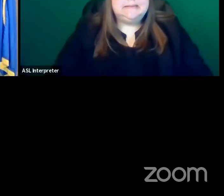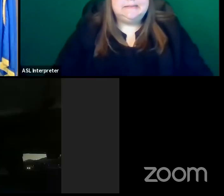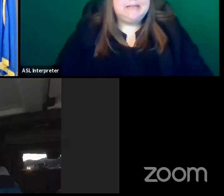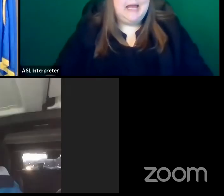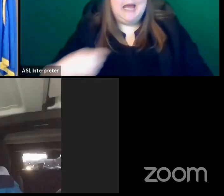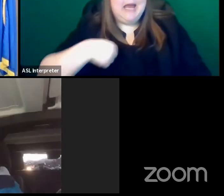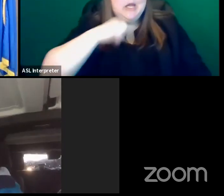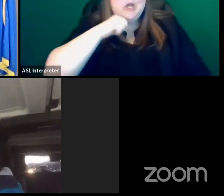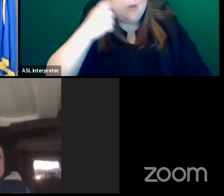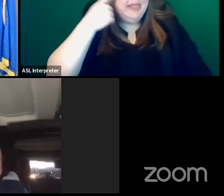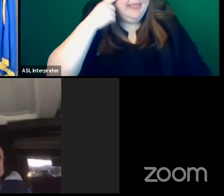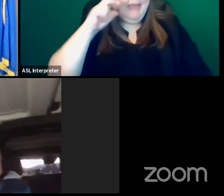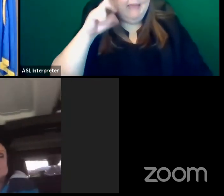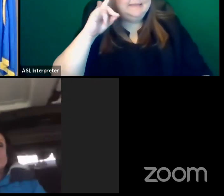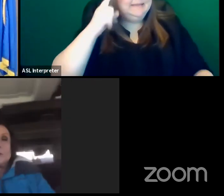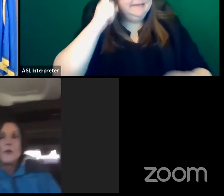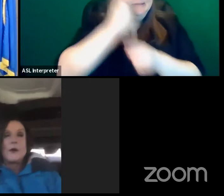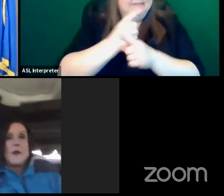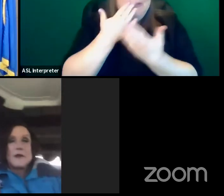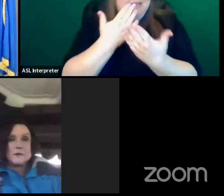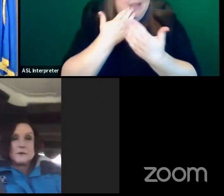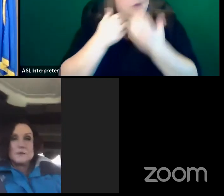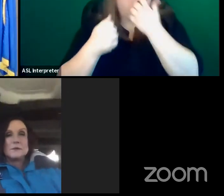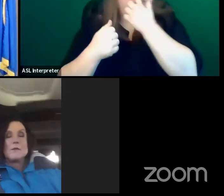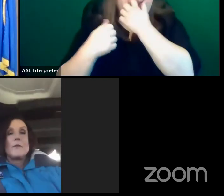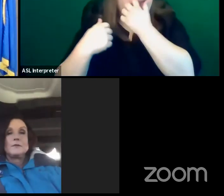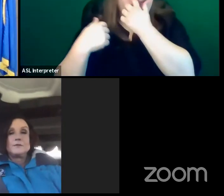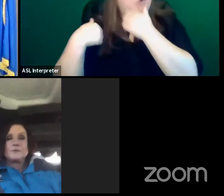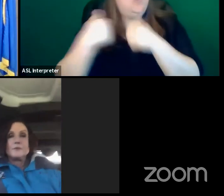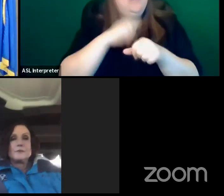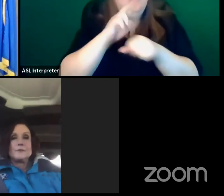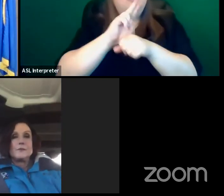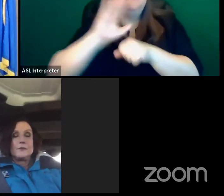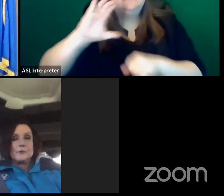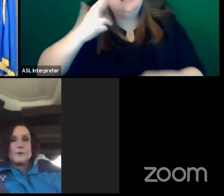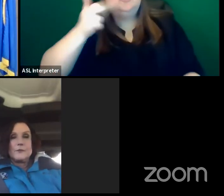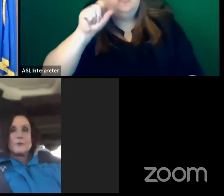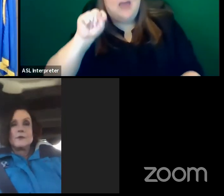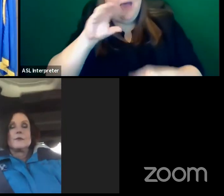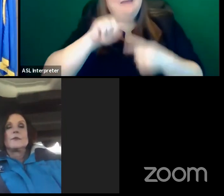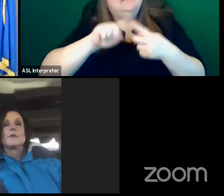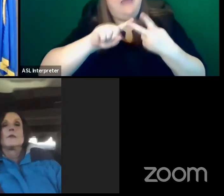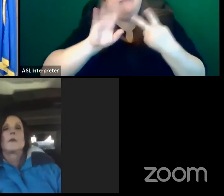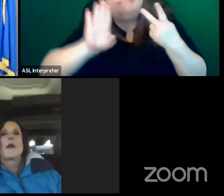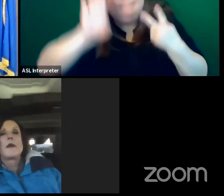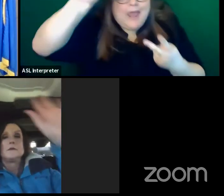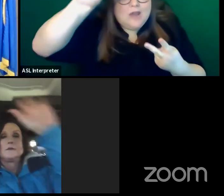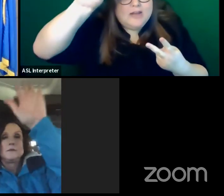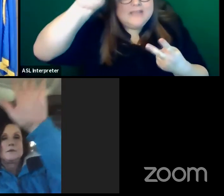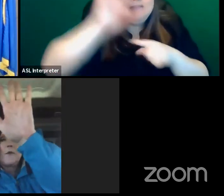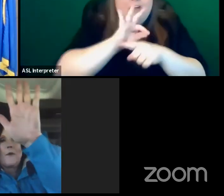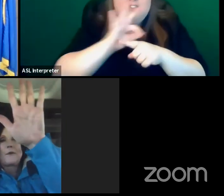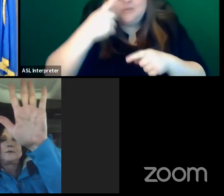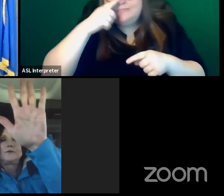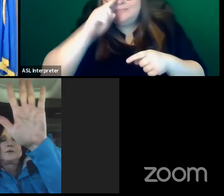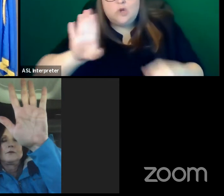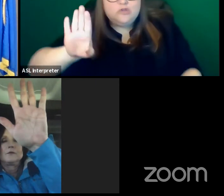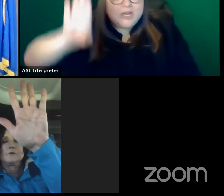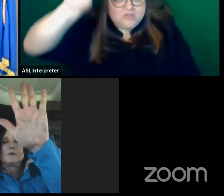So thank you everyone for a bit of patience. We will use the chat and raise hand function. So if you could raise your hand and then we'll call on